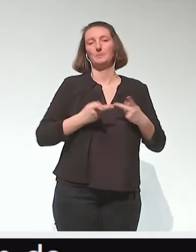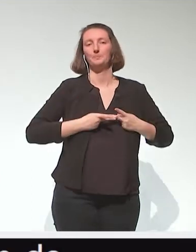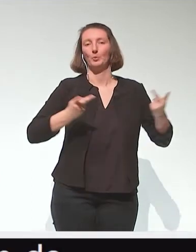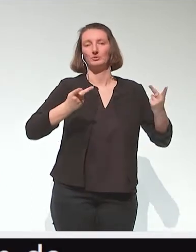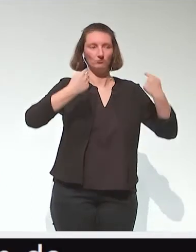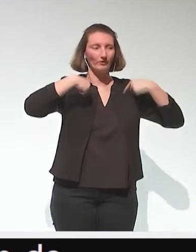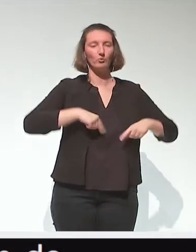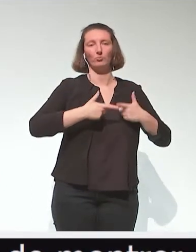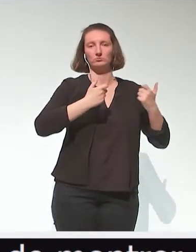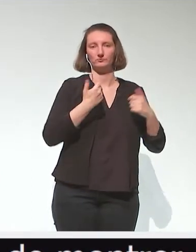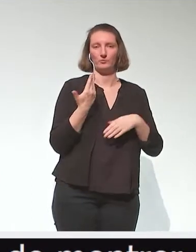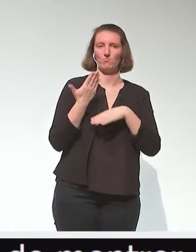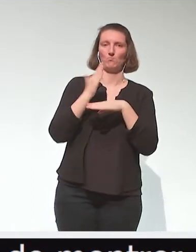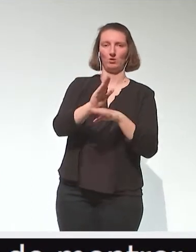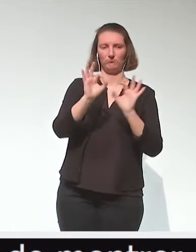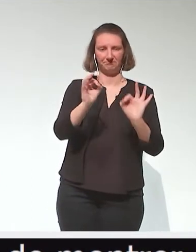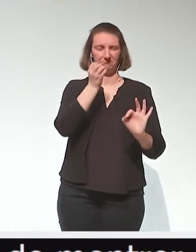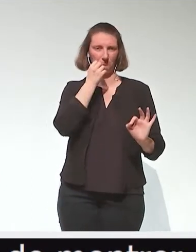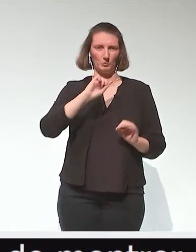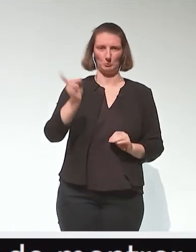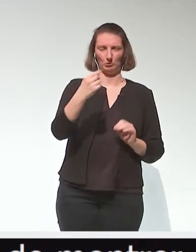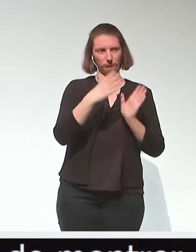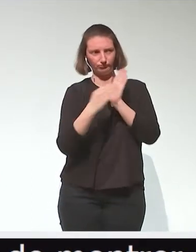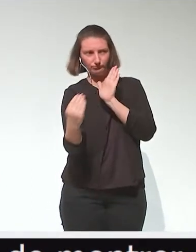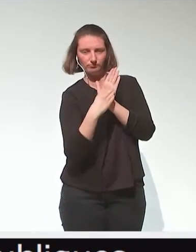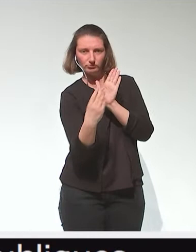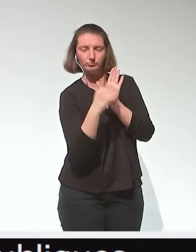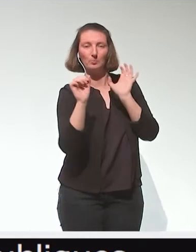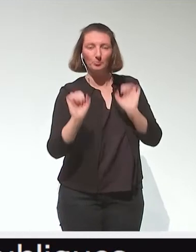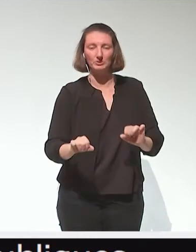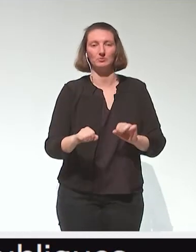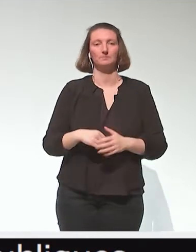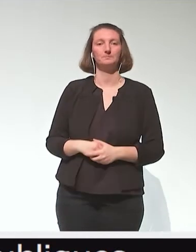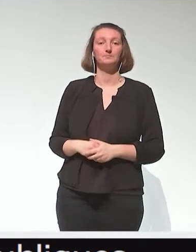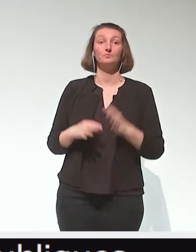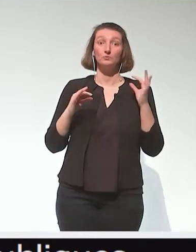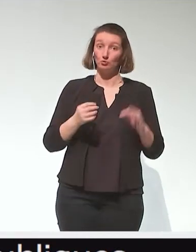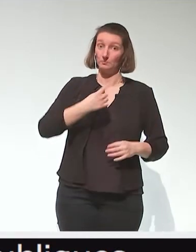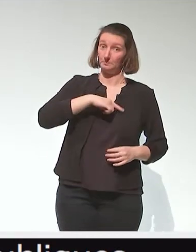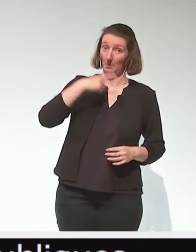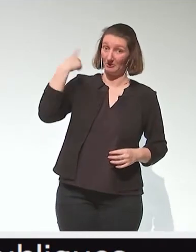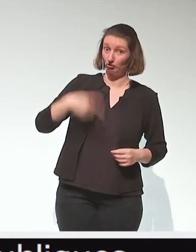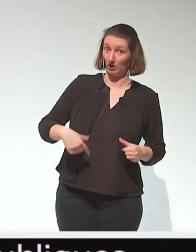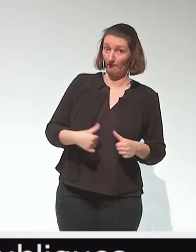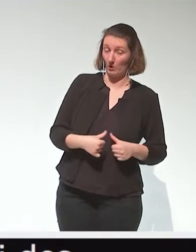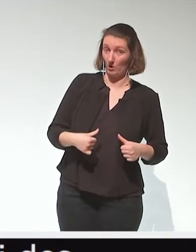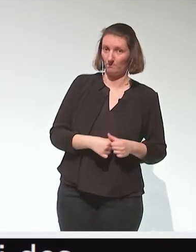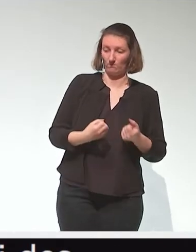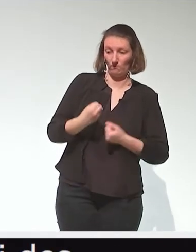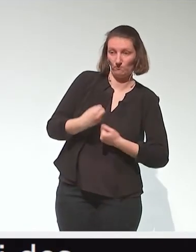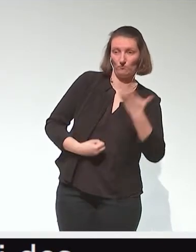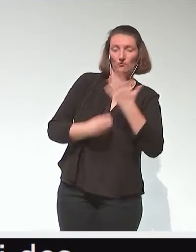public authorities need to be exemplars in employing the disabled. In Belgium, we have new